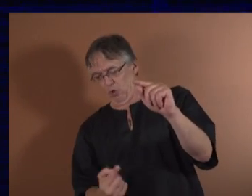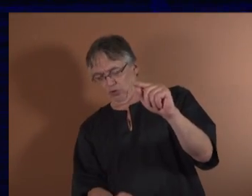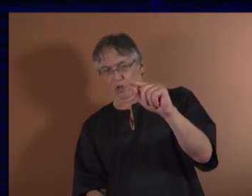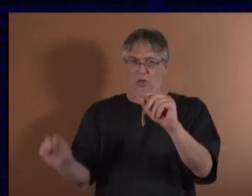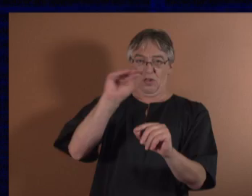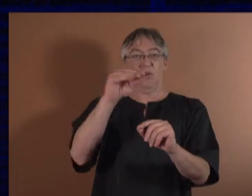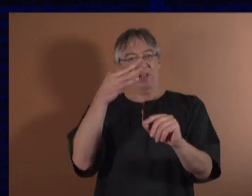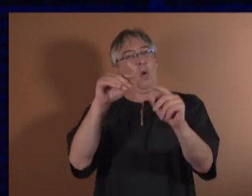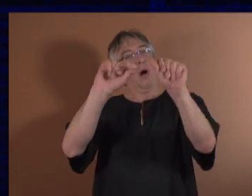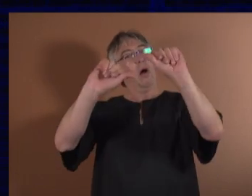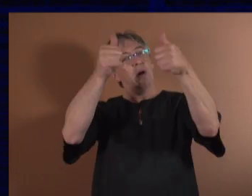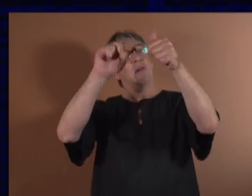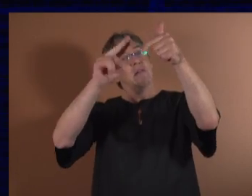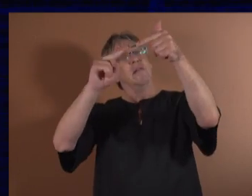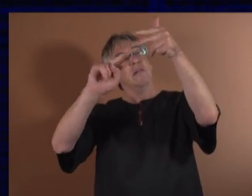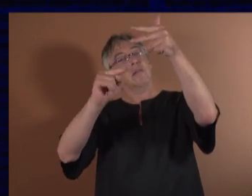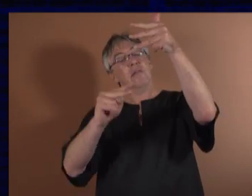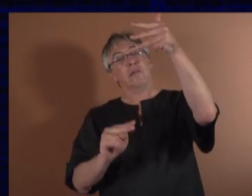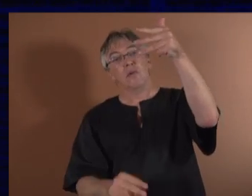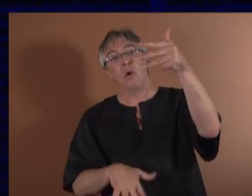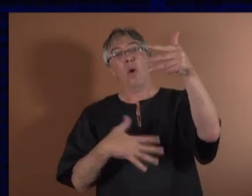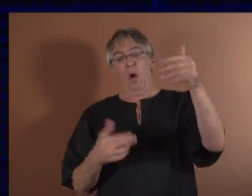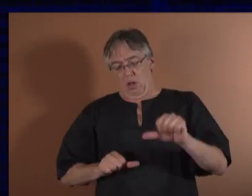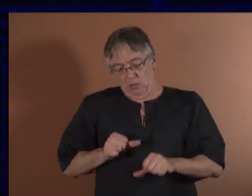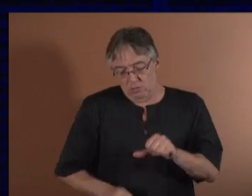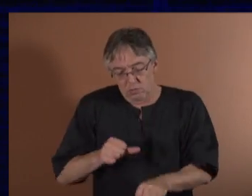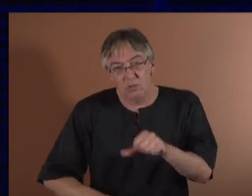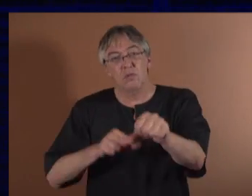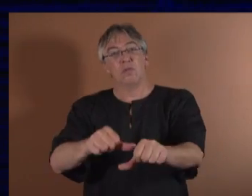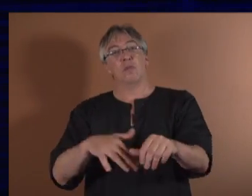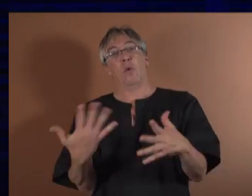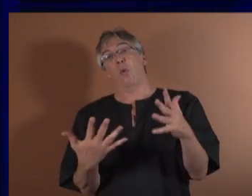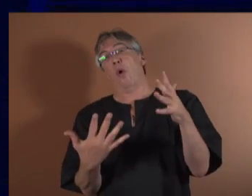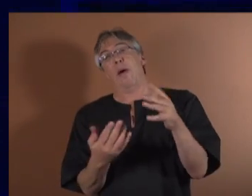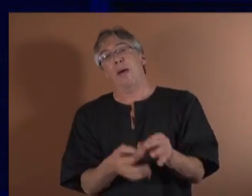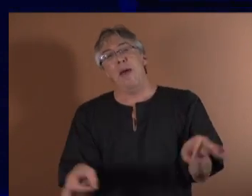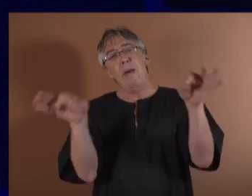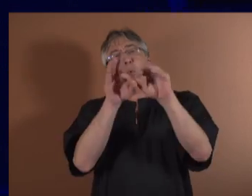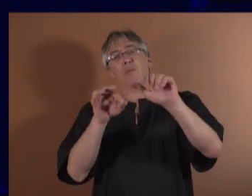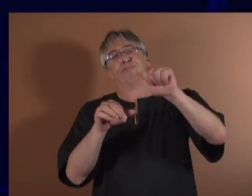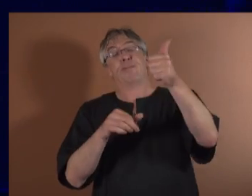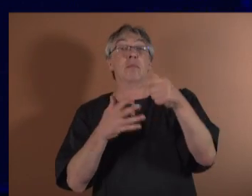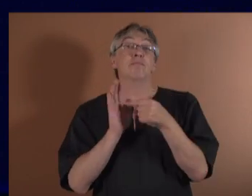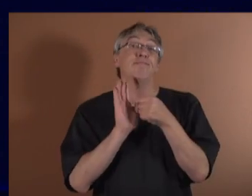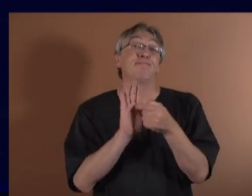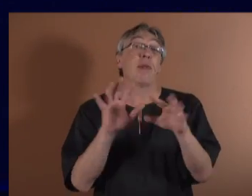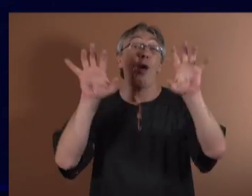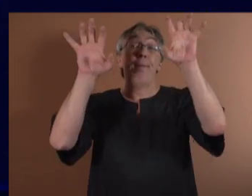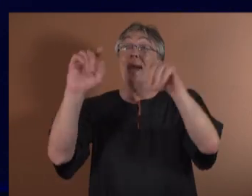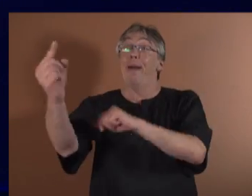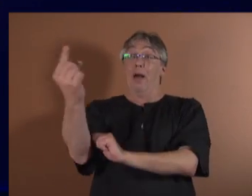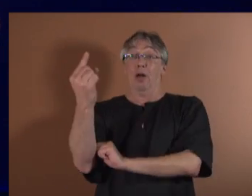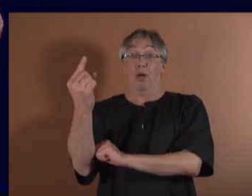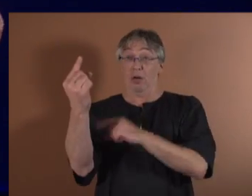upon sequences of things or critical components or priorities. You know, if it's the bear, I go, well, okay, first of